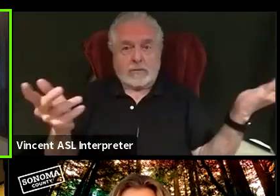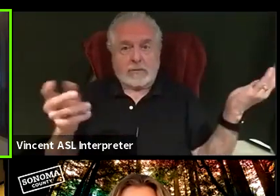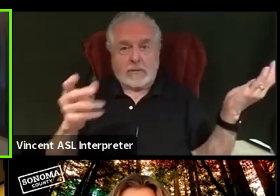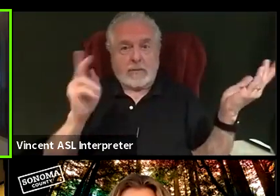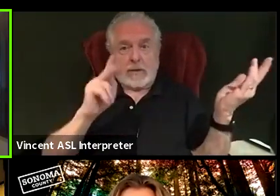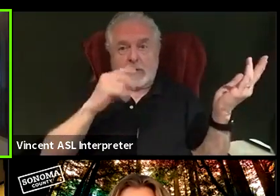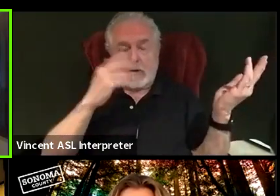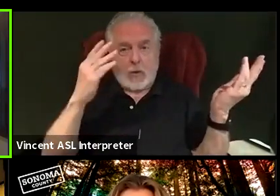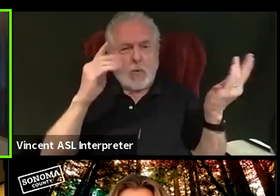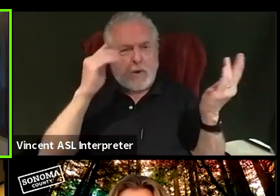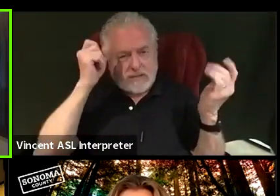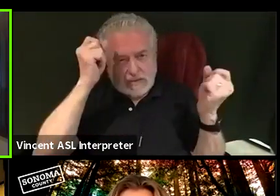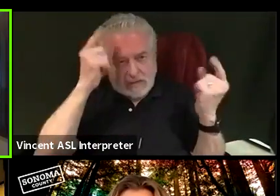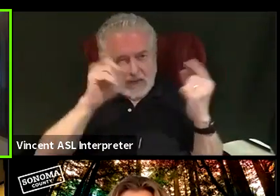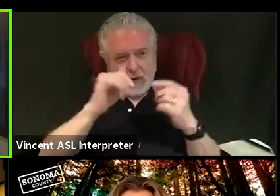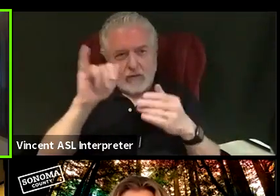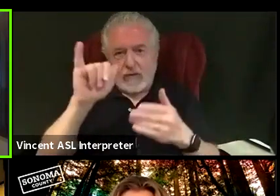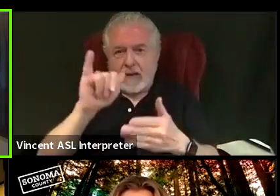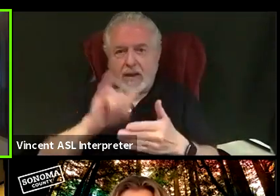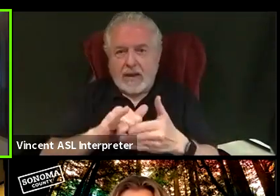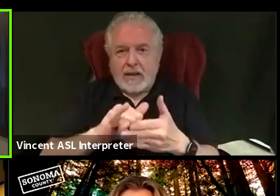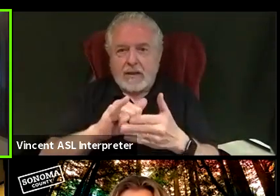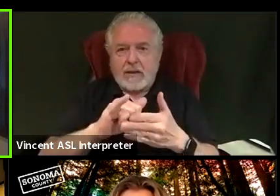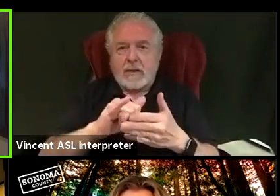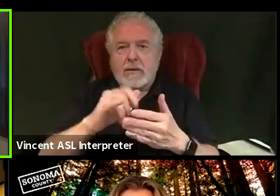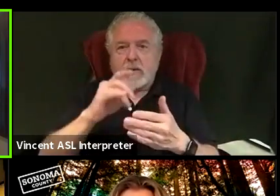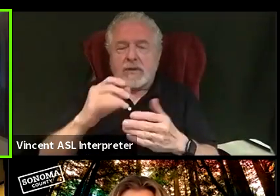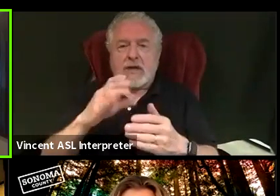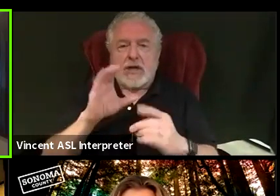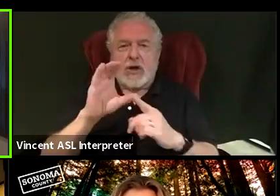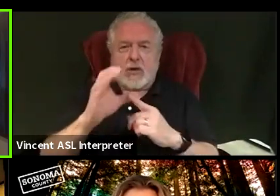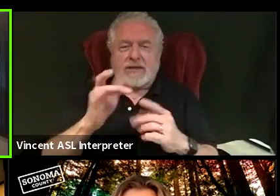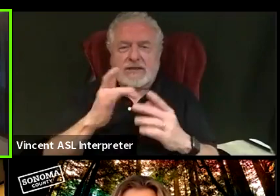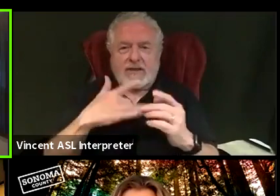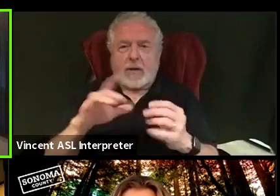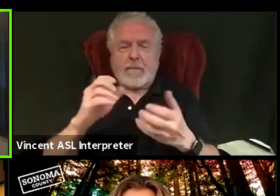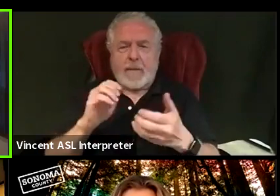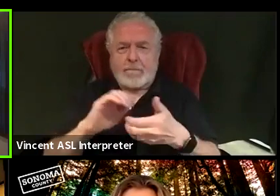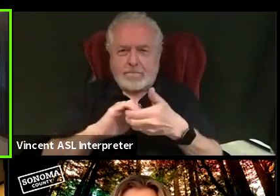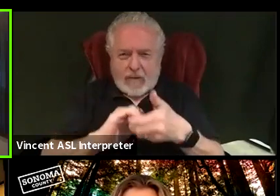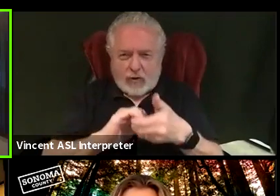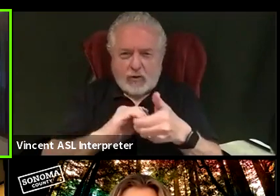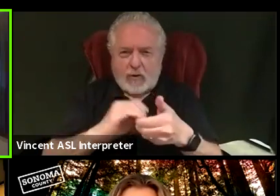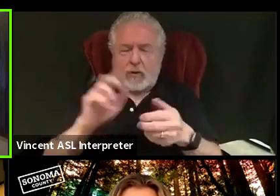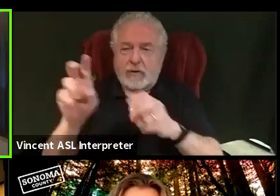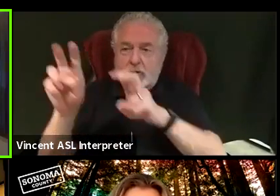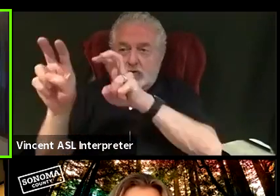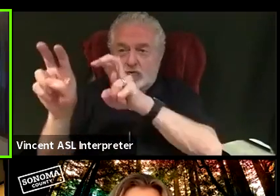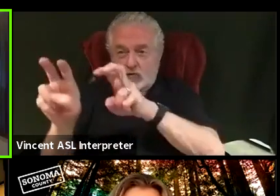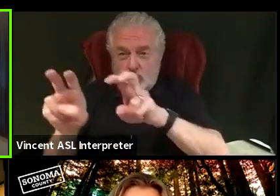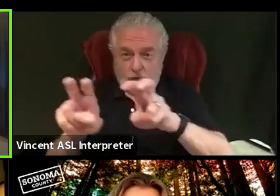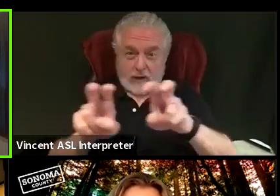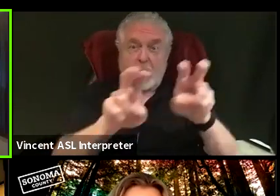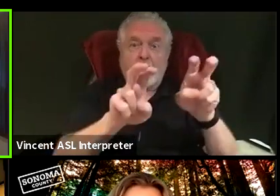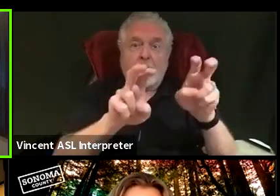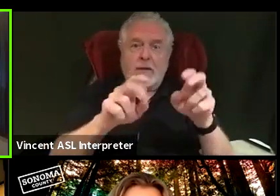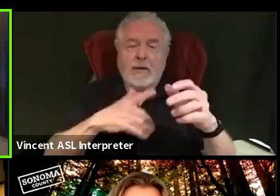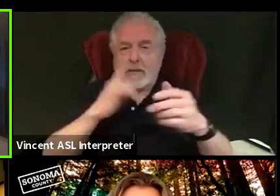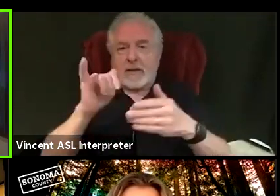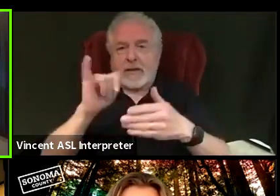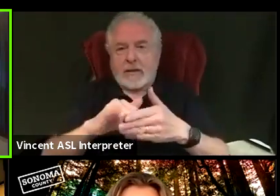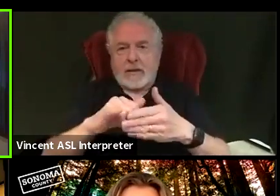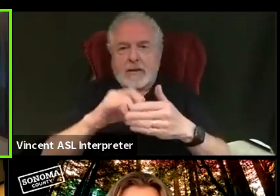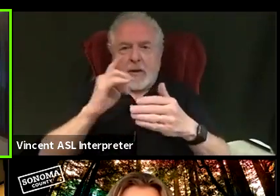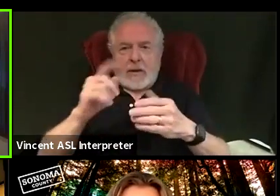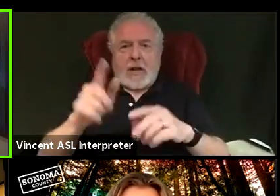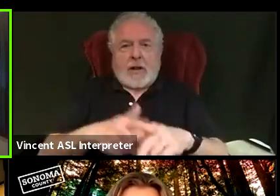lots of people who don't quite understand how to do that, that are culturally sensitive. So it's a lot more about partnership. So as we're transitioning, actually, I'm quite excited about this. It's